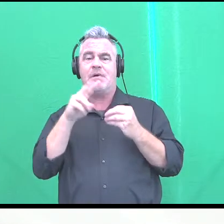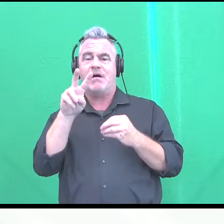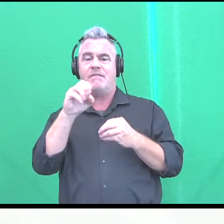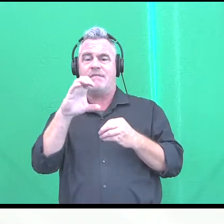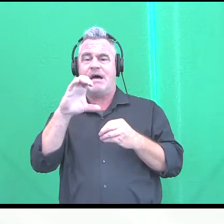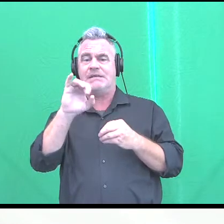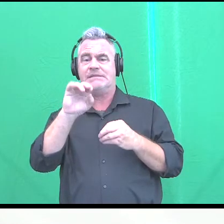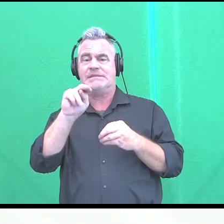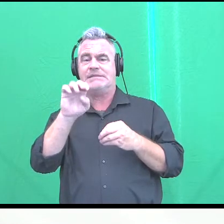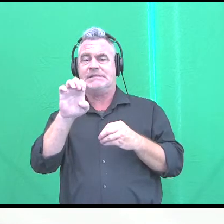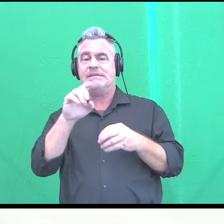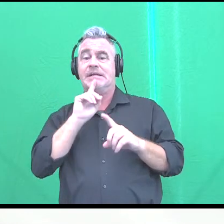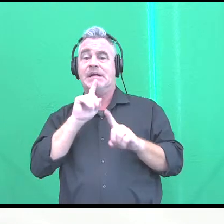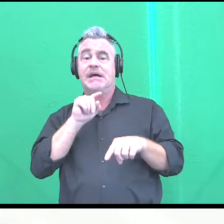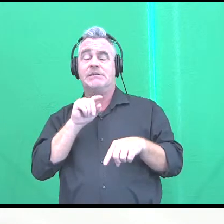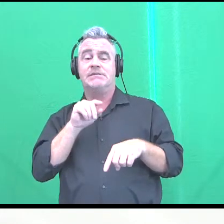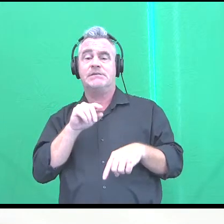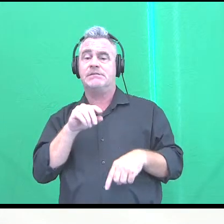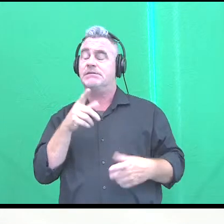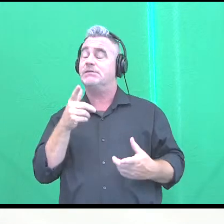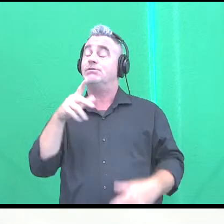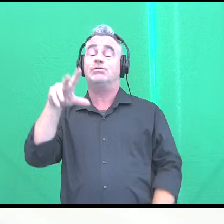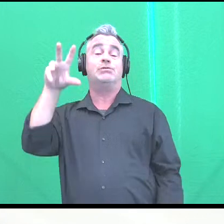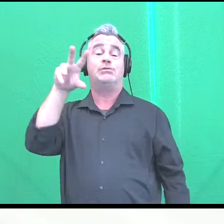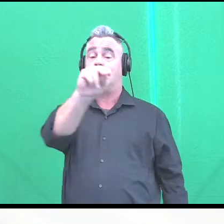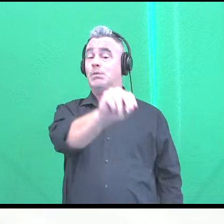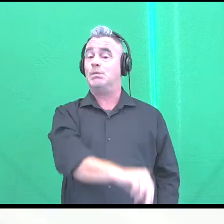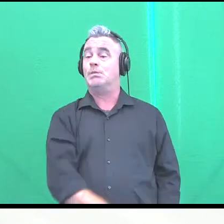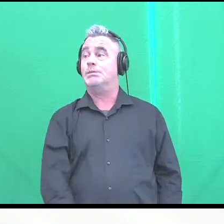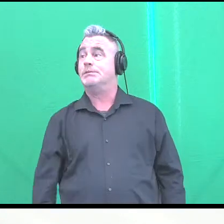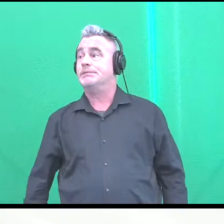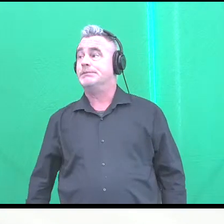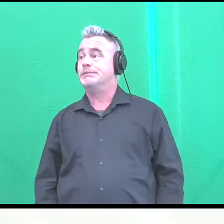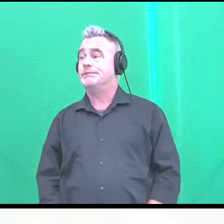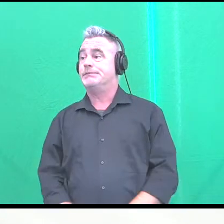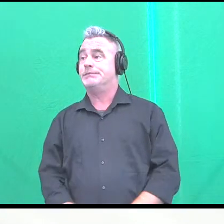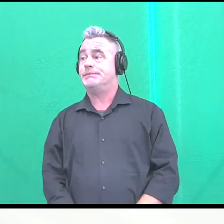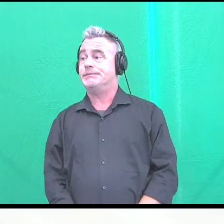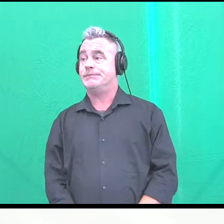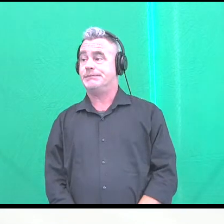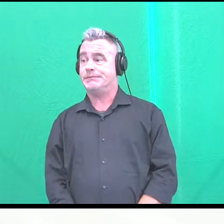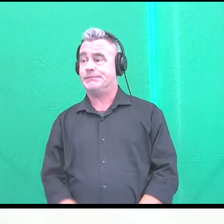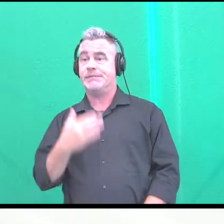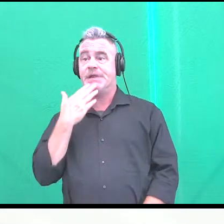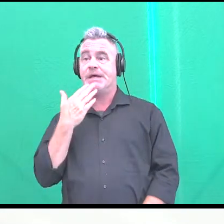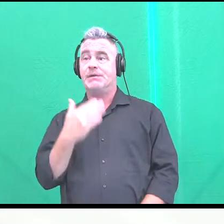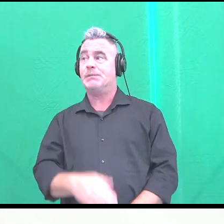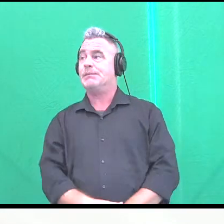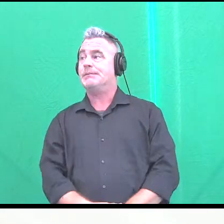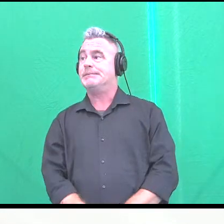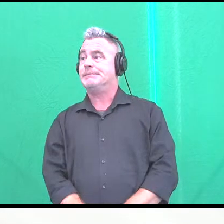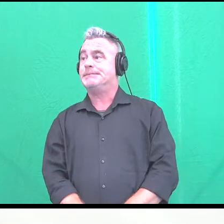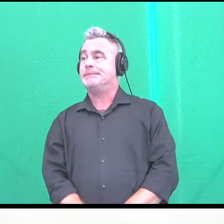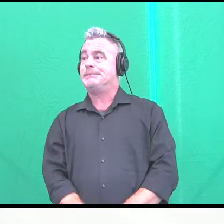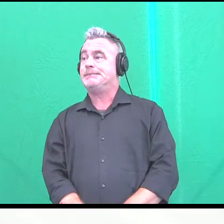vaccines, the answer is a definitive no. Thank you.